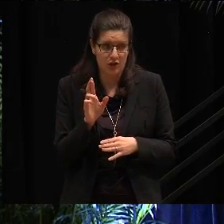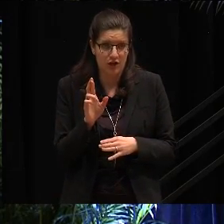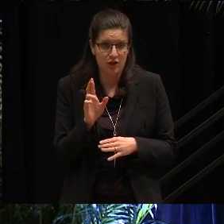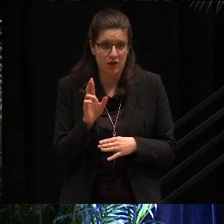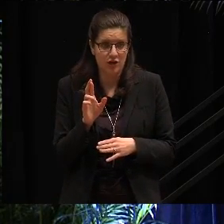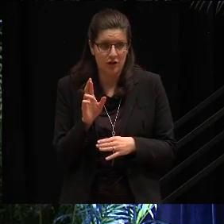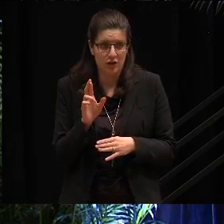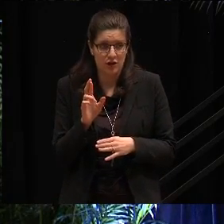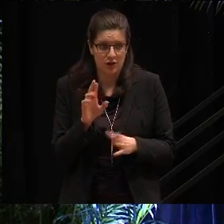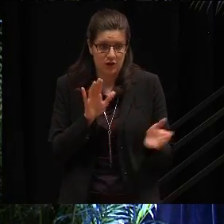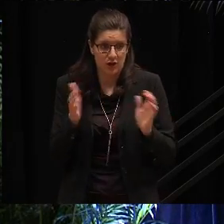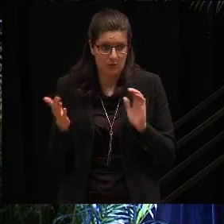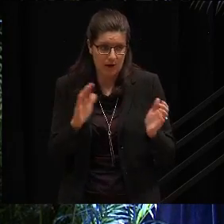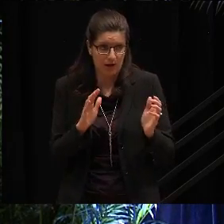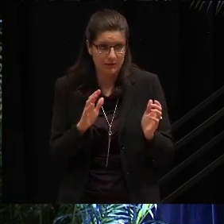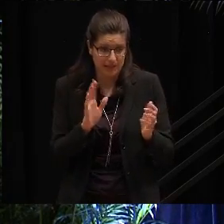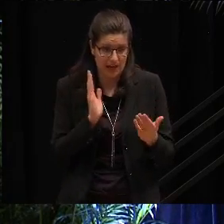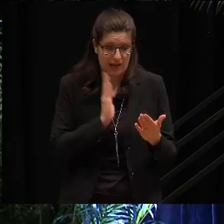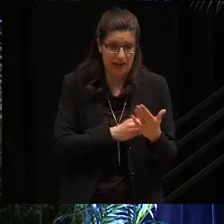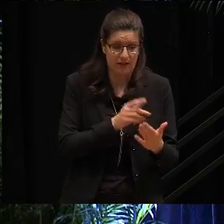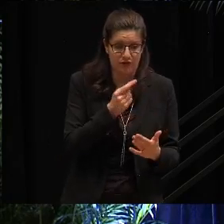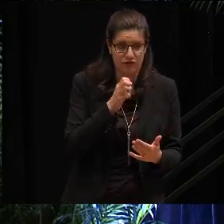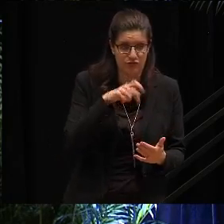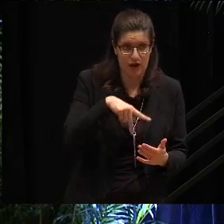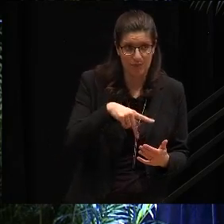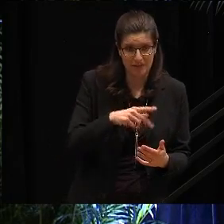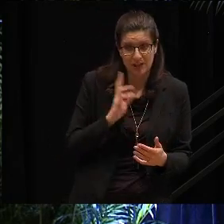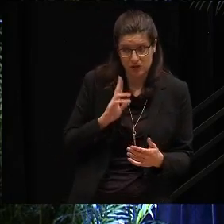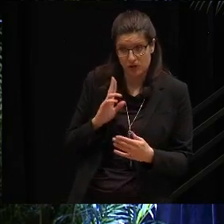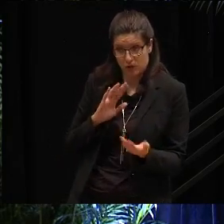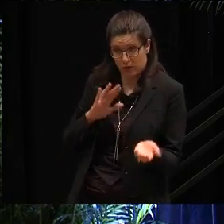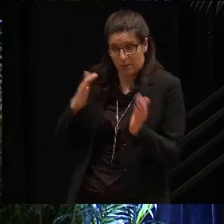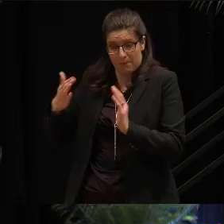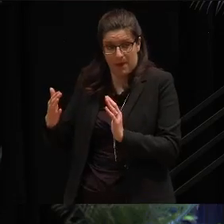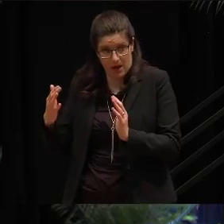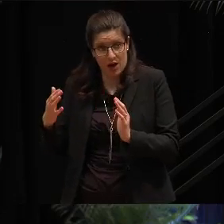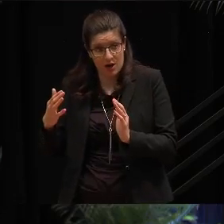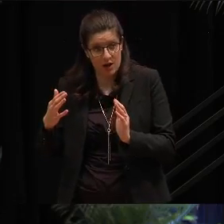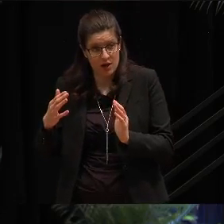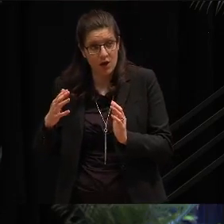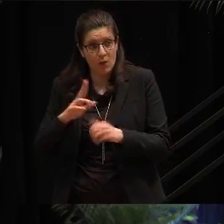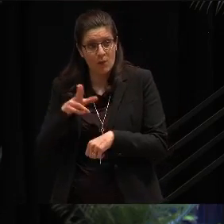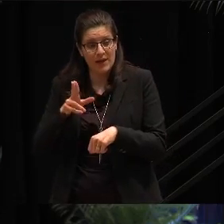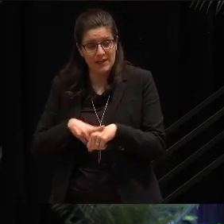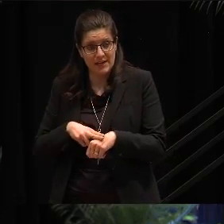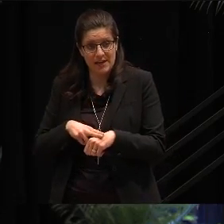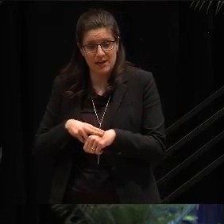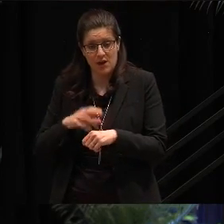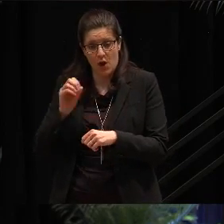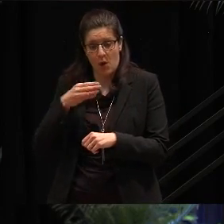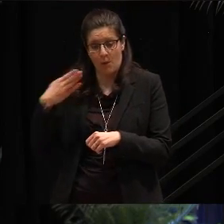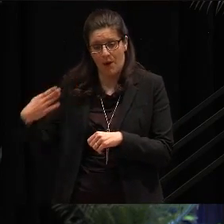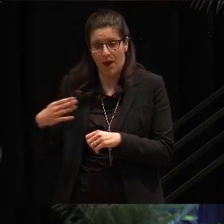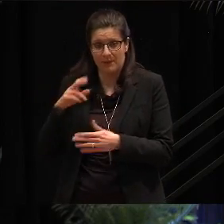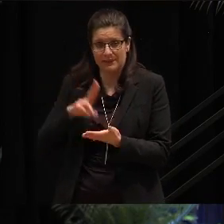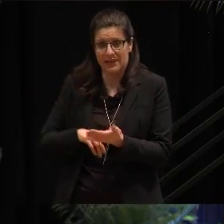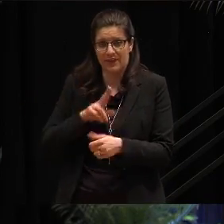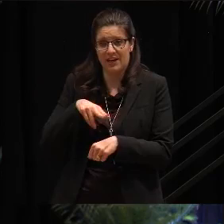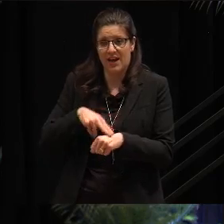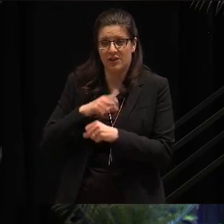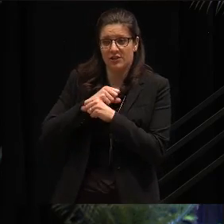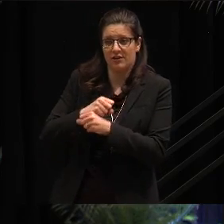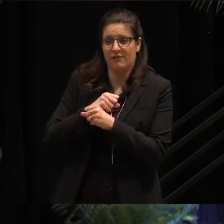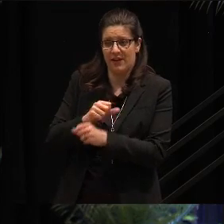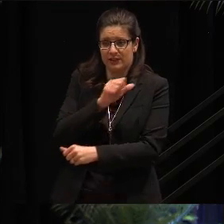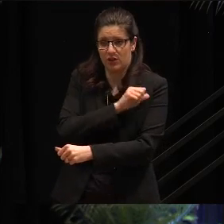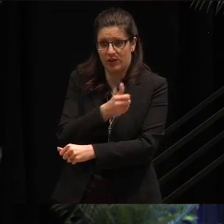criticizing Donald Trump, were you also equally as critical when Barack Obama signed the National Defense Authorization Act into law,